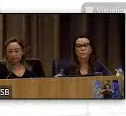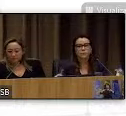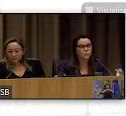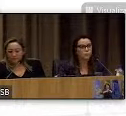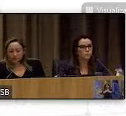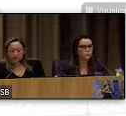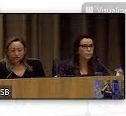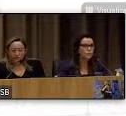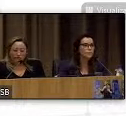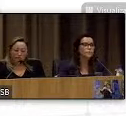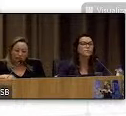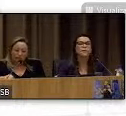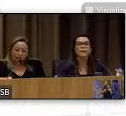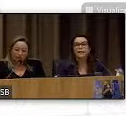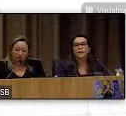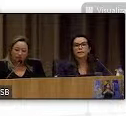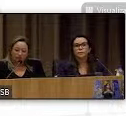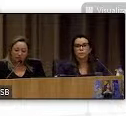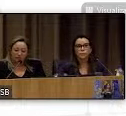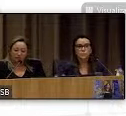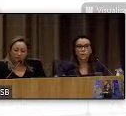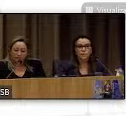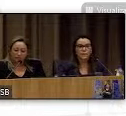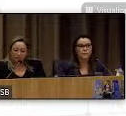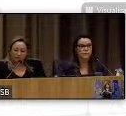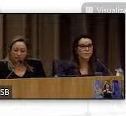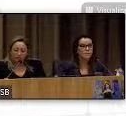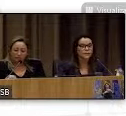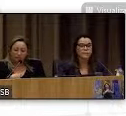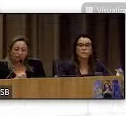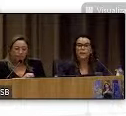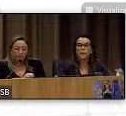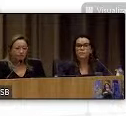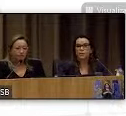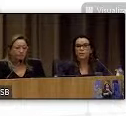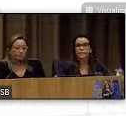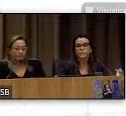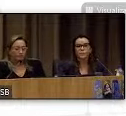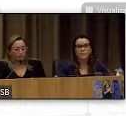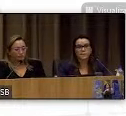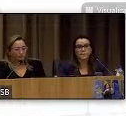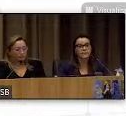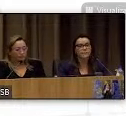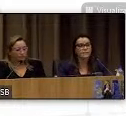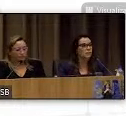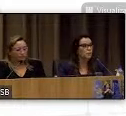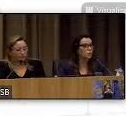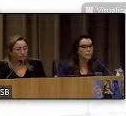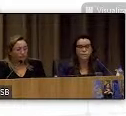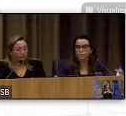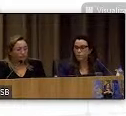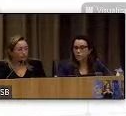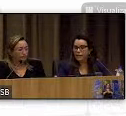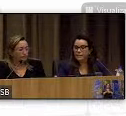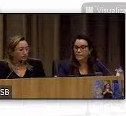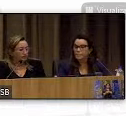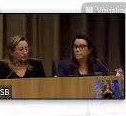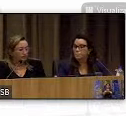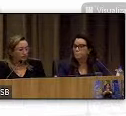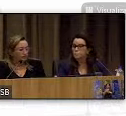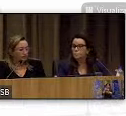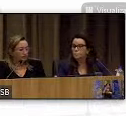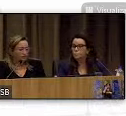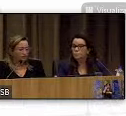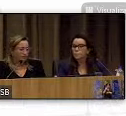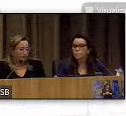hired people, we thought about all the flow and the process of safety for us to help the COVID patients